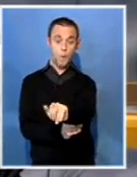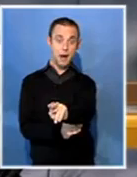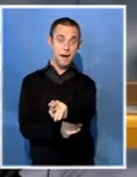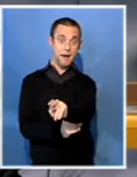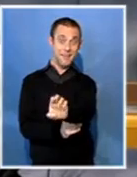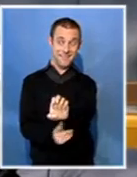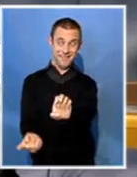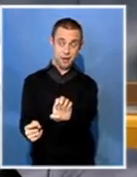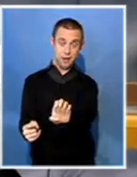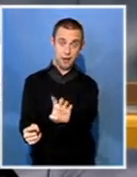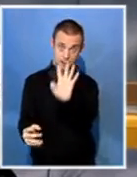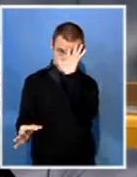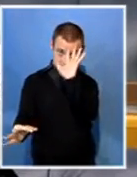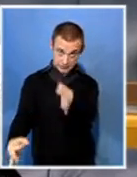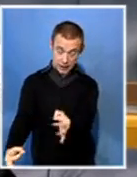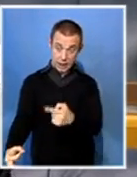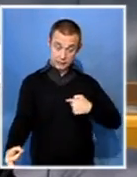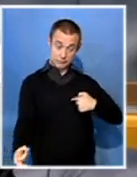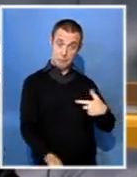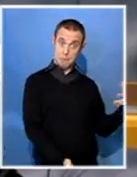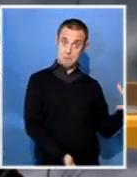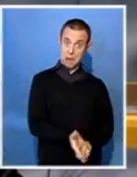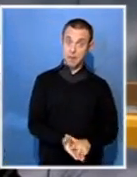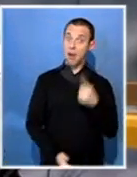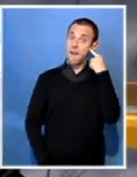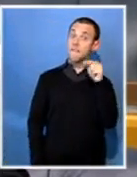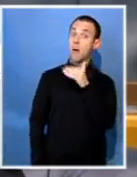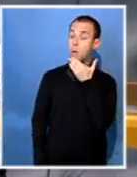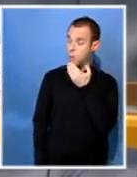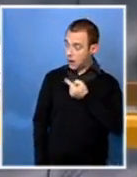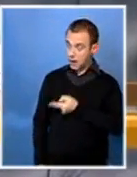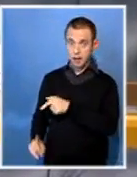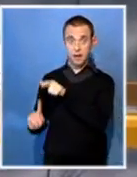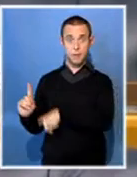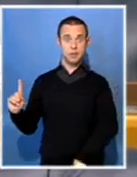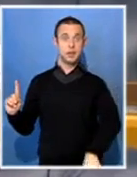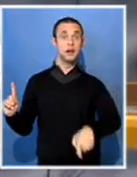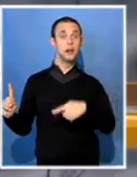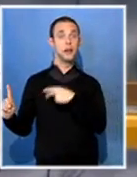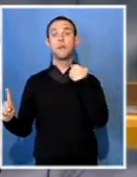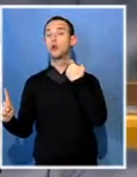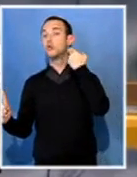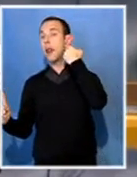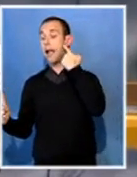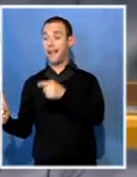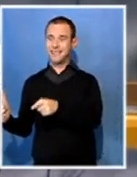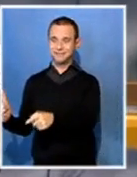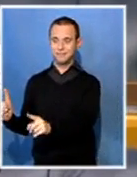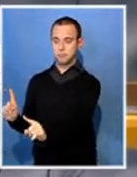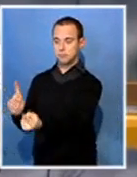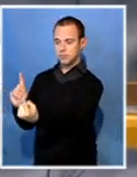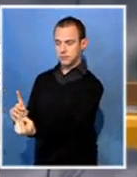and said, open quote, "Chair, I told you that this is not our